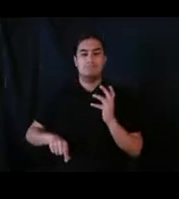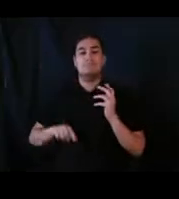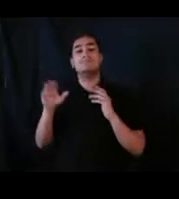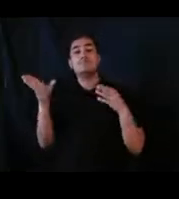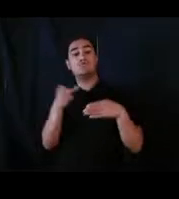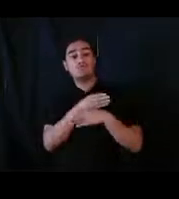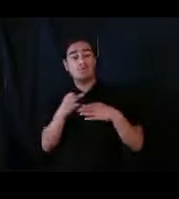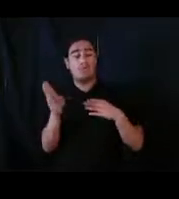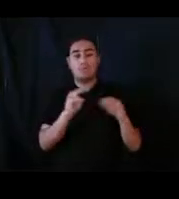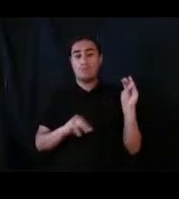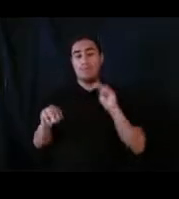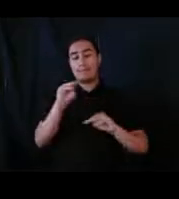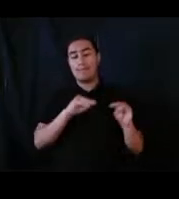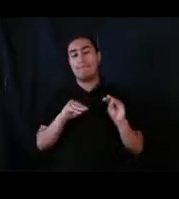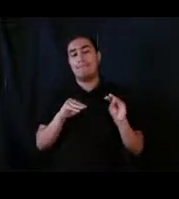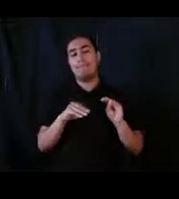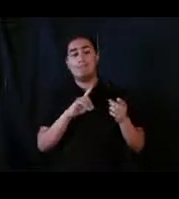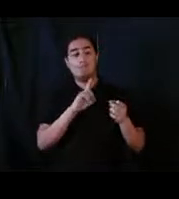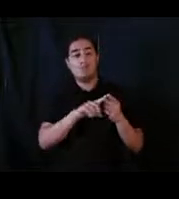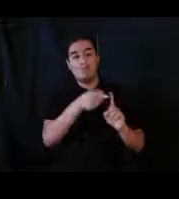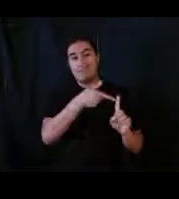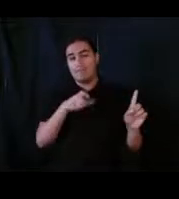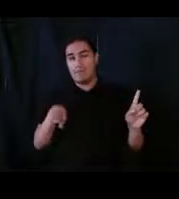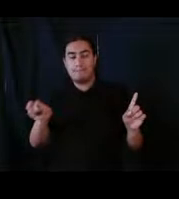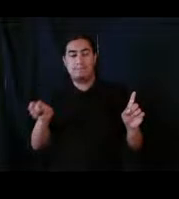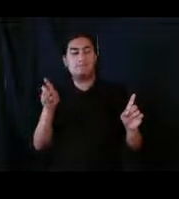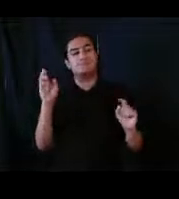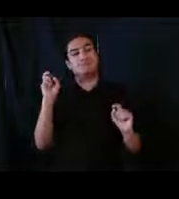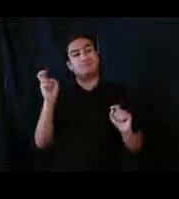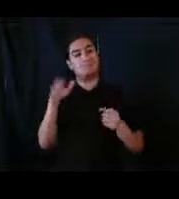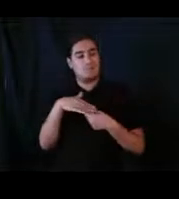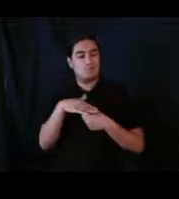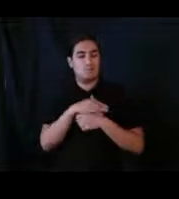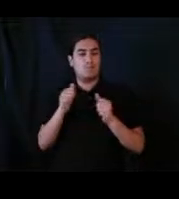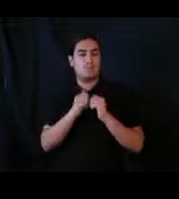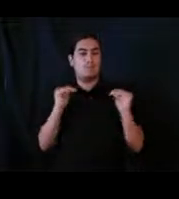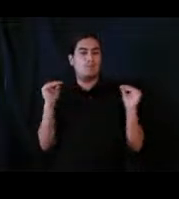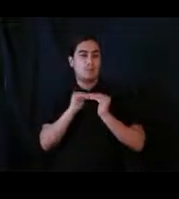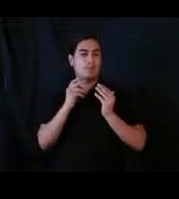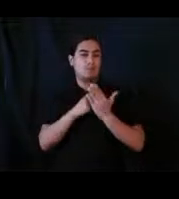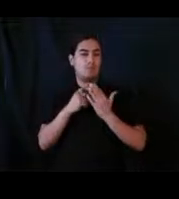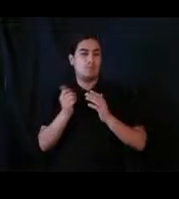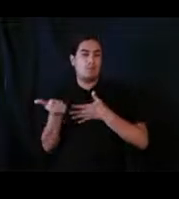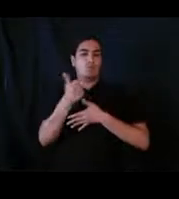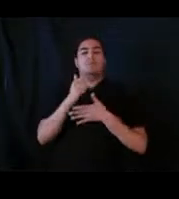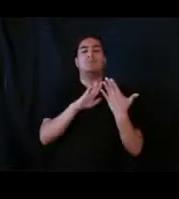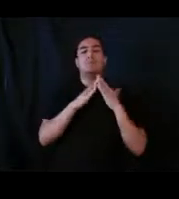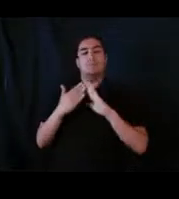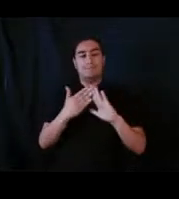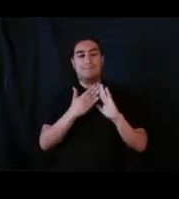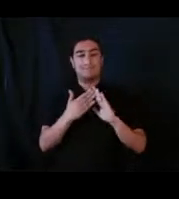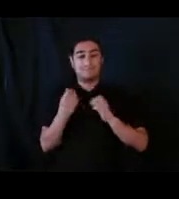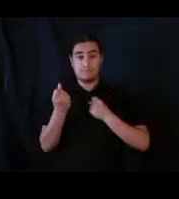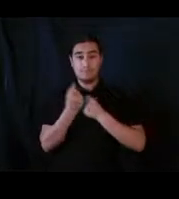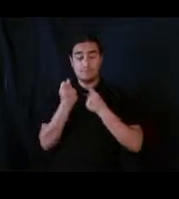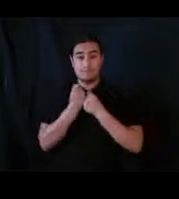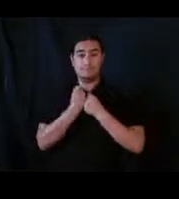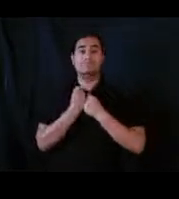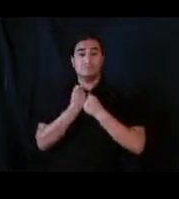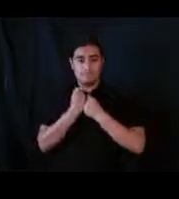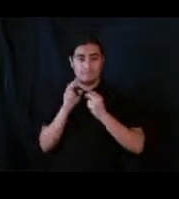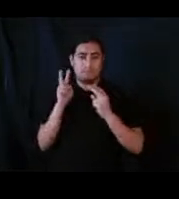within and to and from transit rich areas especially to equity priority communities and fostering and supporting partnerships to